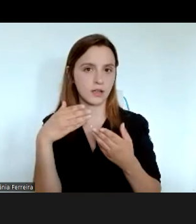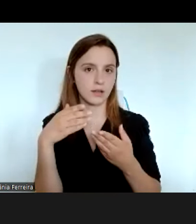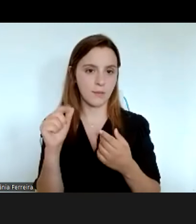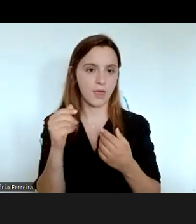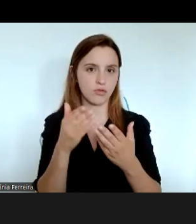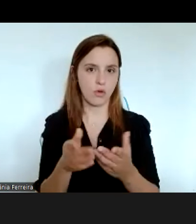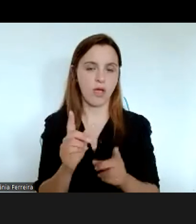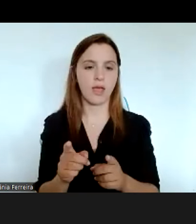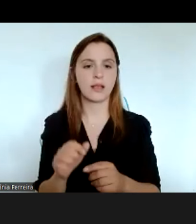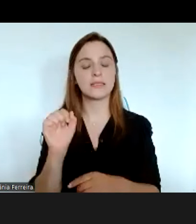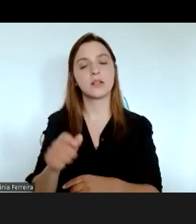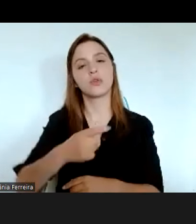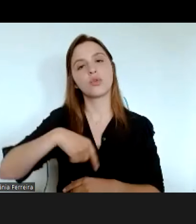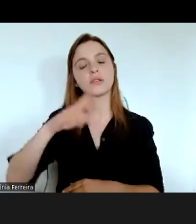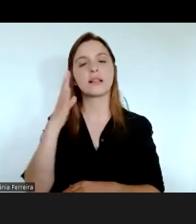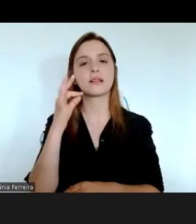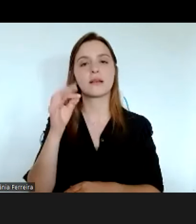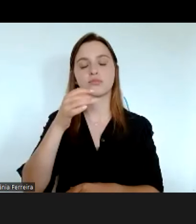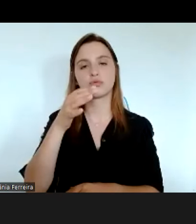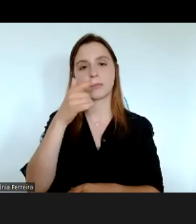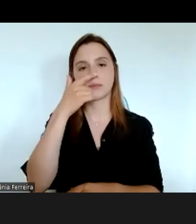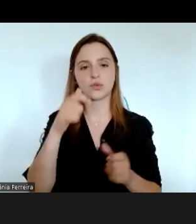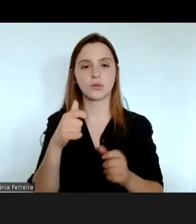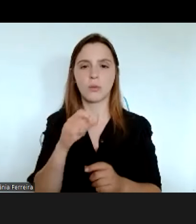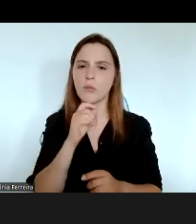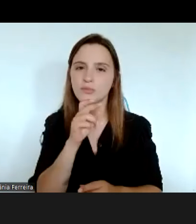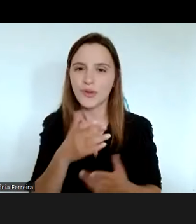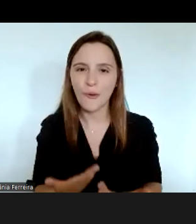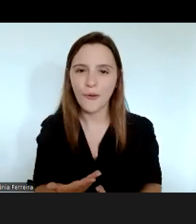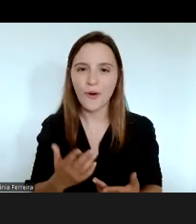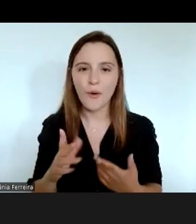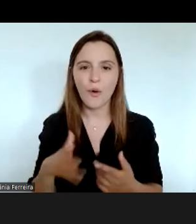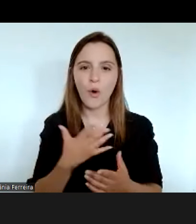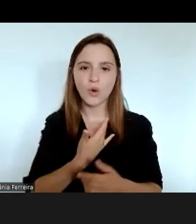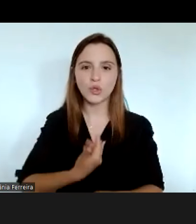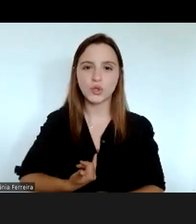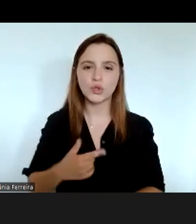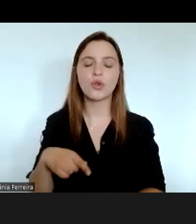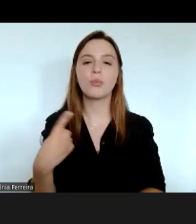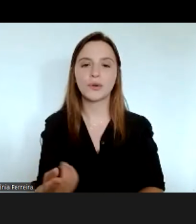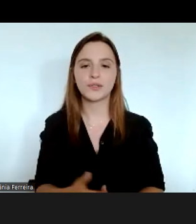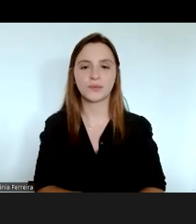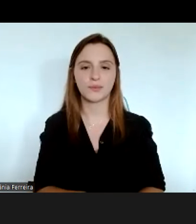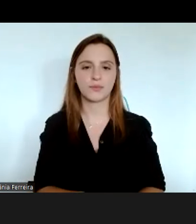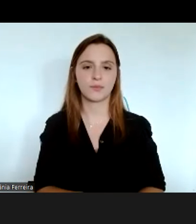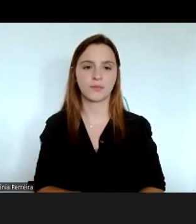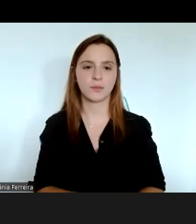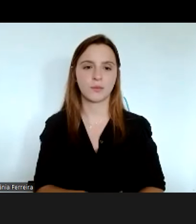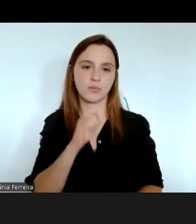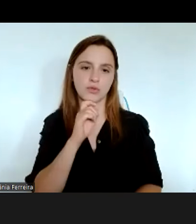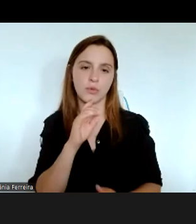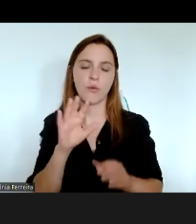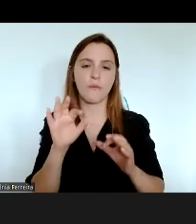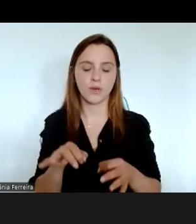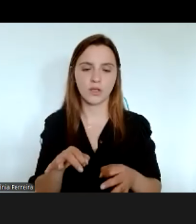we try to pair up people. I'm sorry, am I supposed to answer now or do you want me to answer later? And probably do it at the end because we will